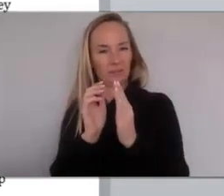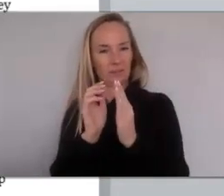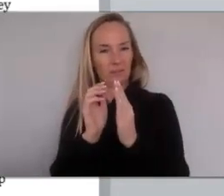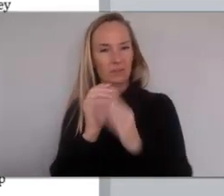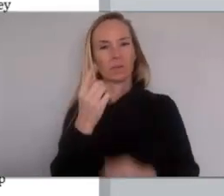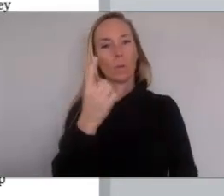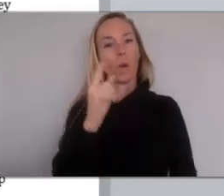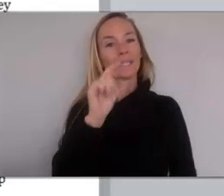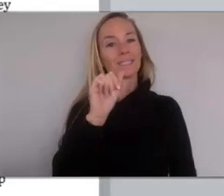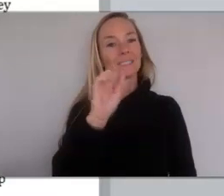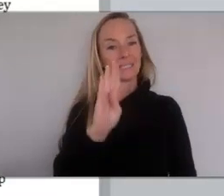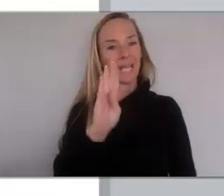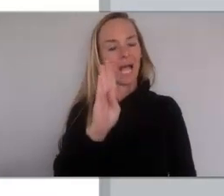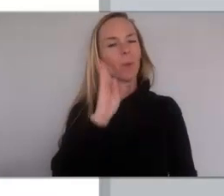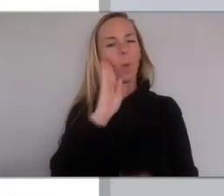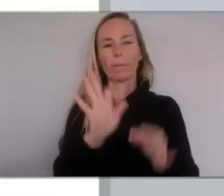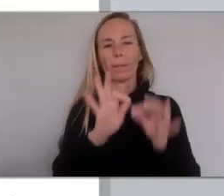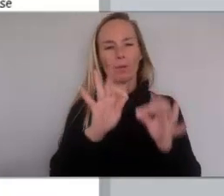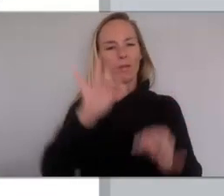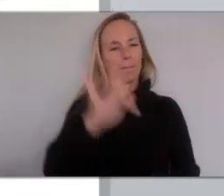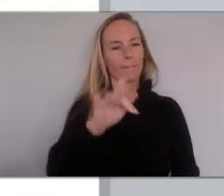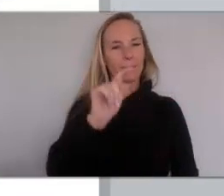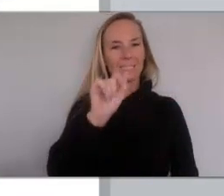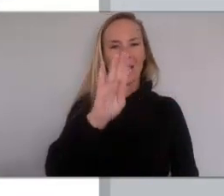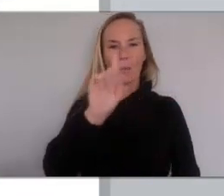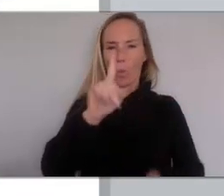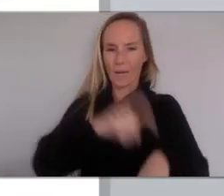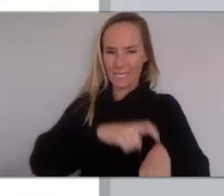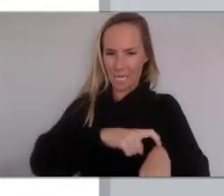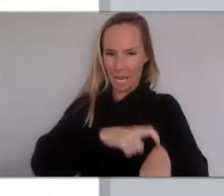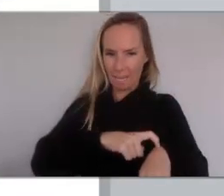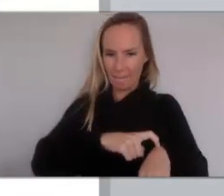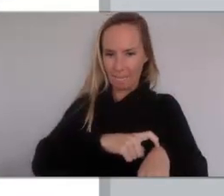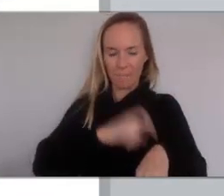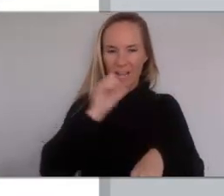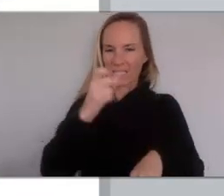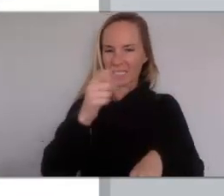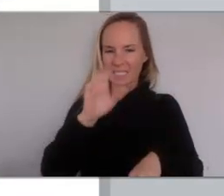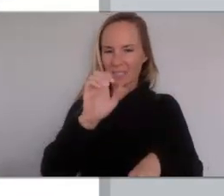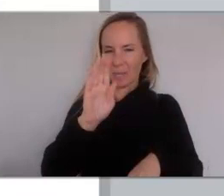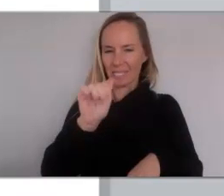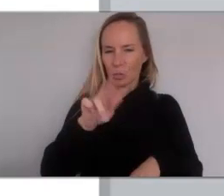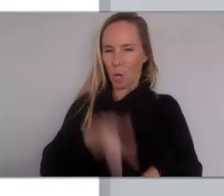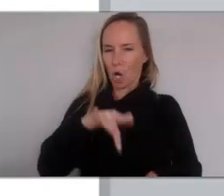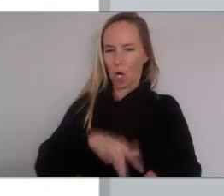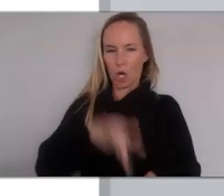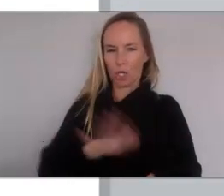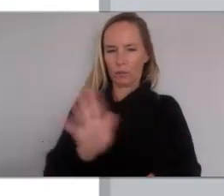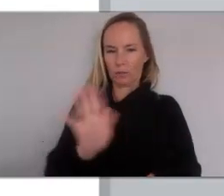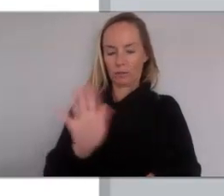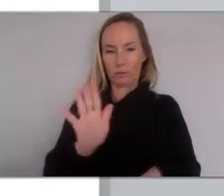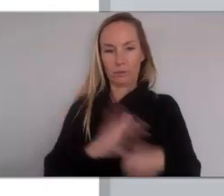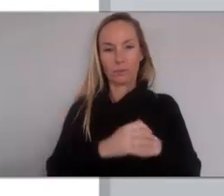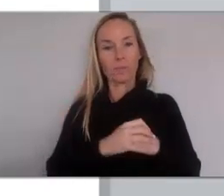one tab, it aligns it perfectly. And then here we go again. See how there's an extra space? You know, I've been looking